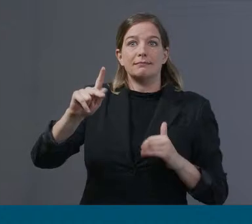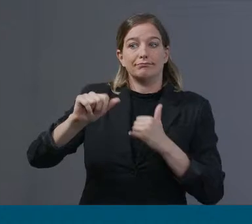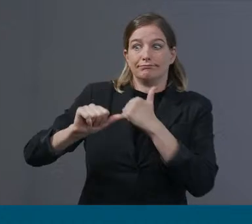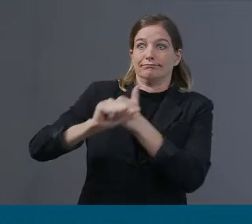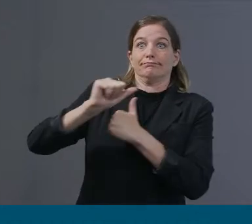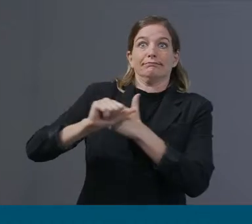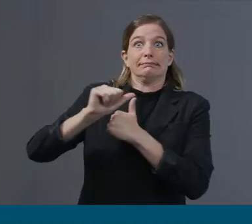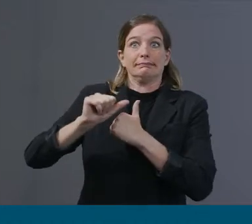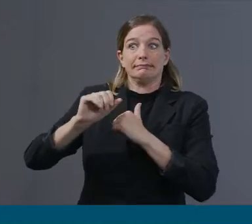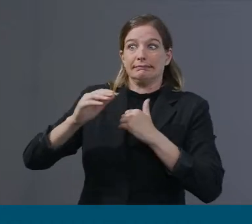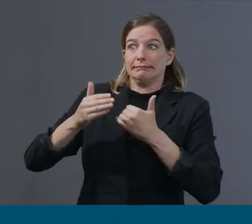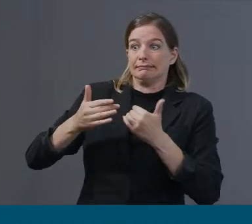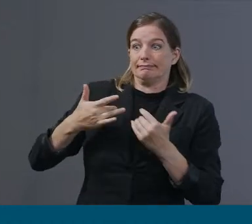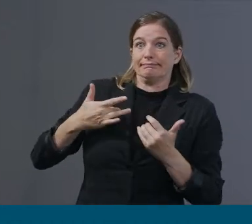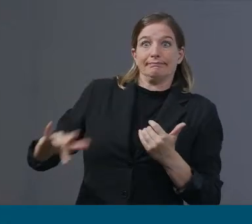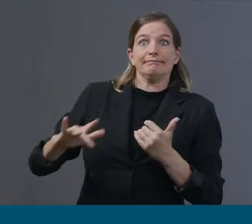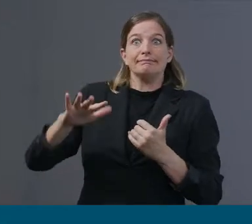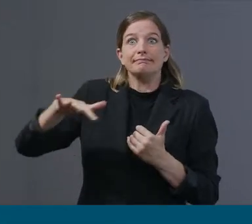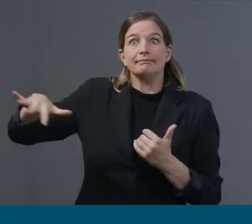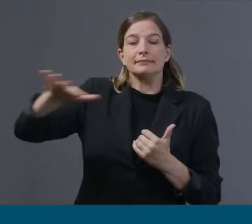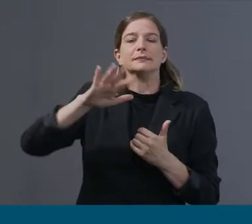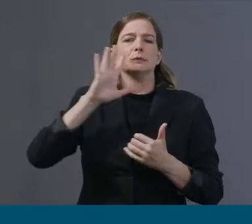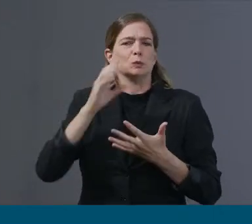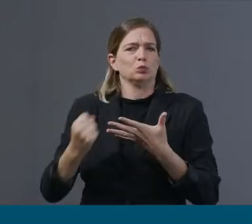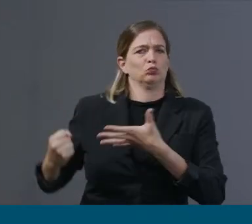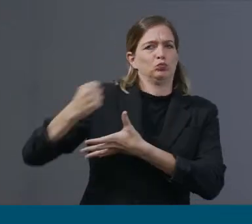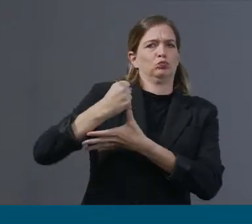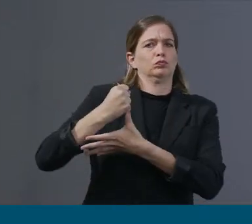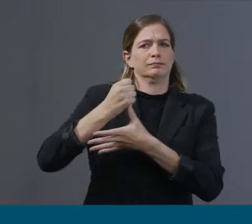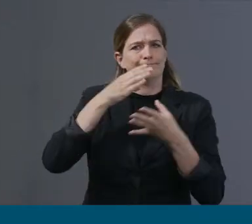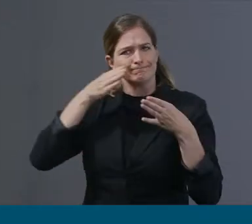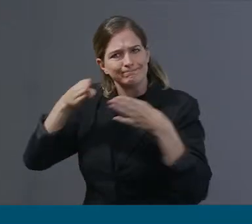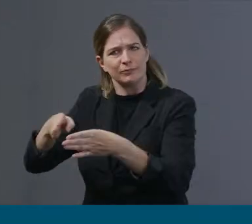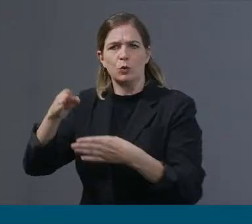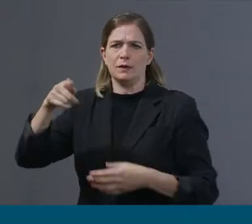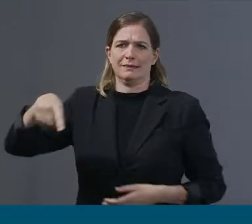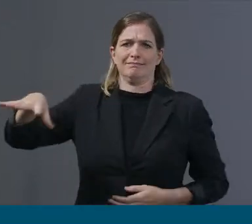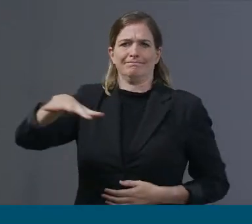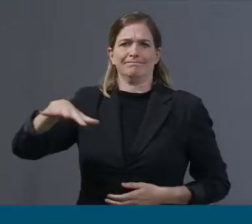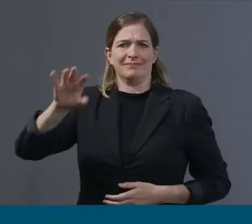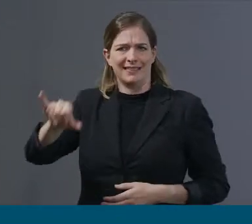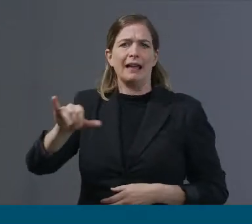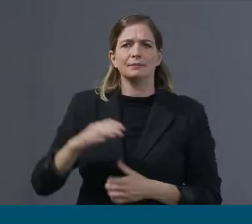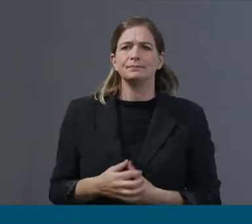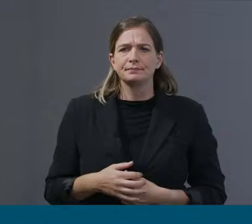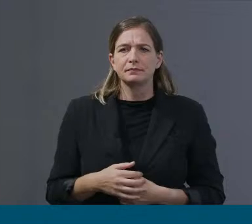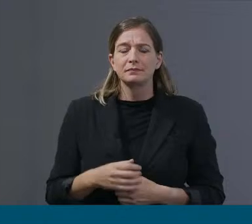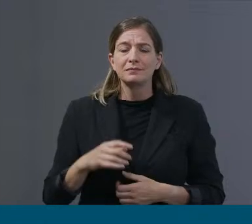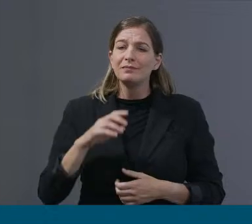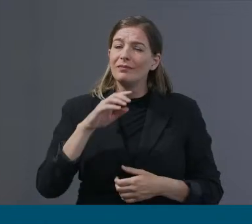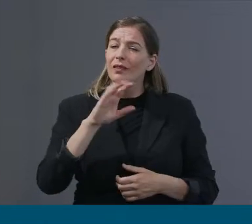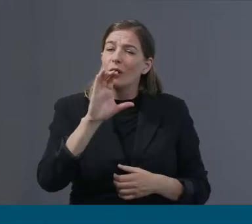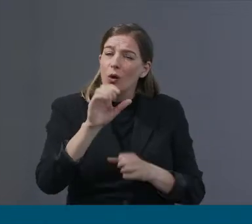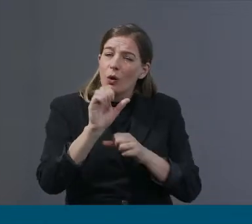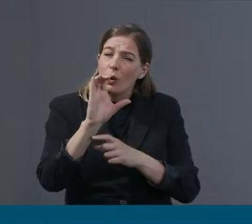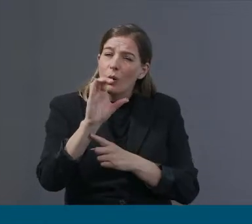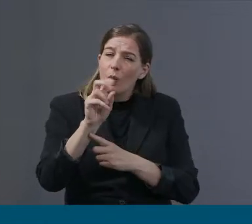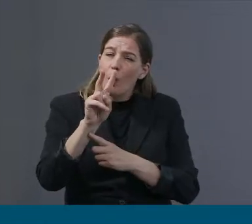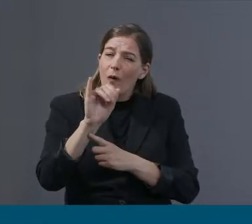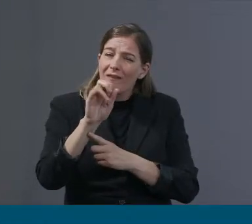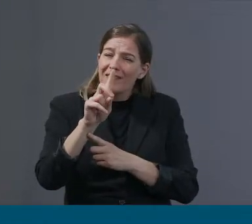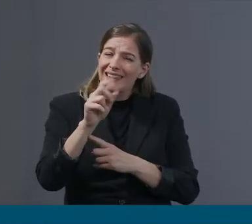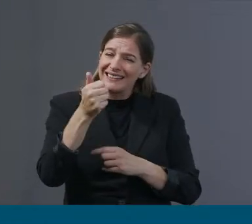learned about this virus is it is highly contagious and very